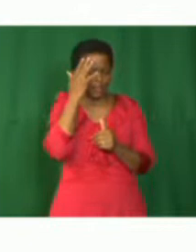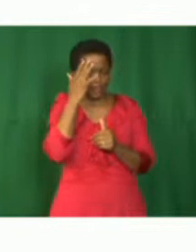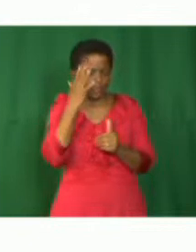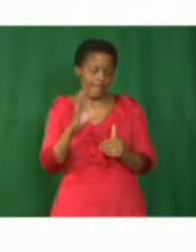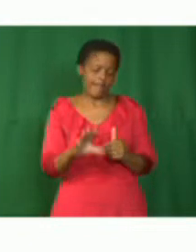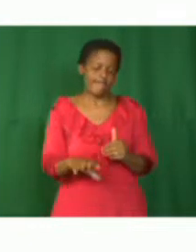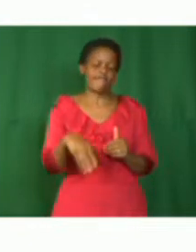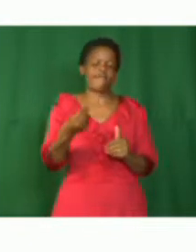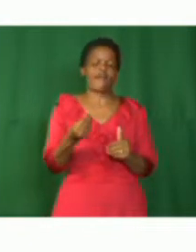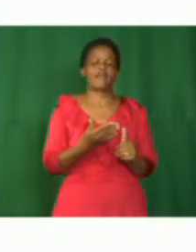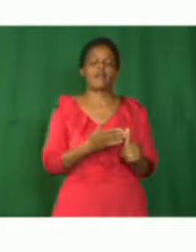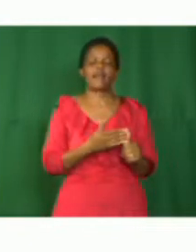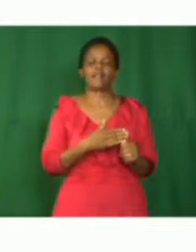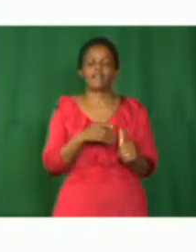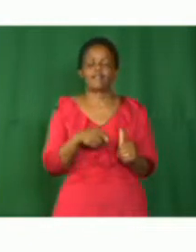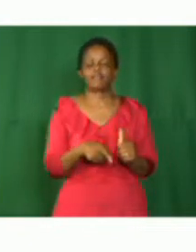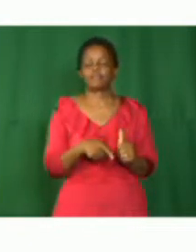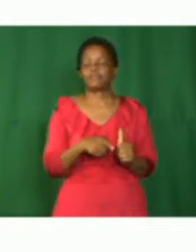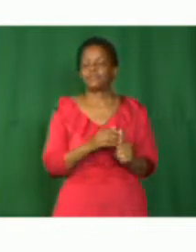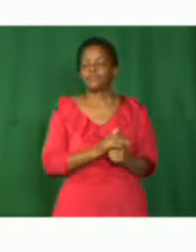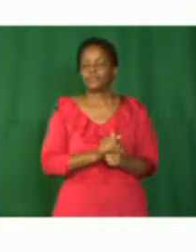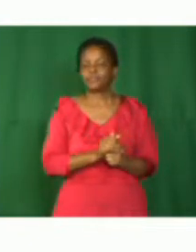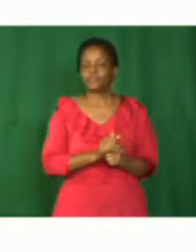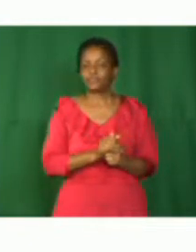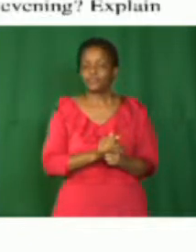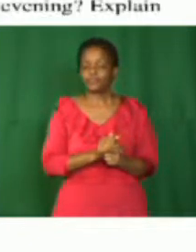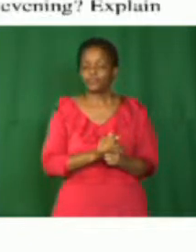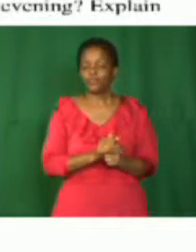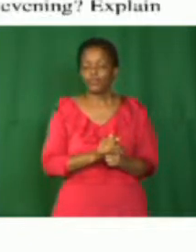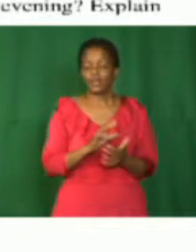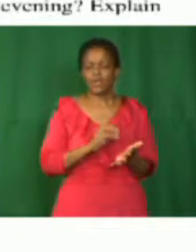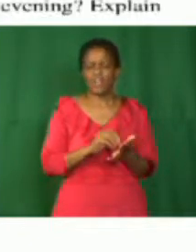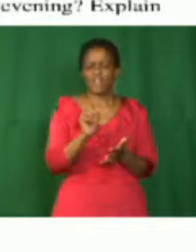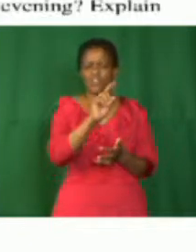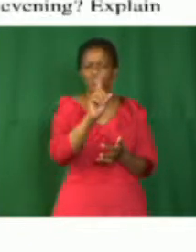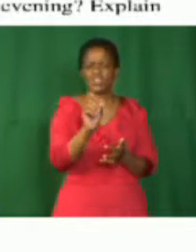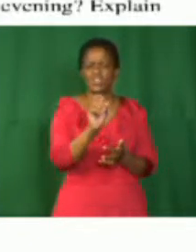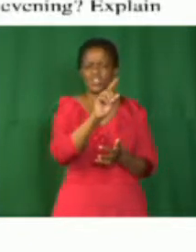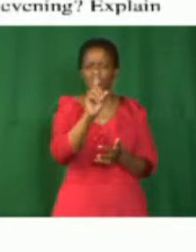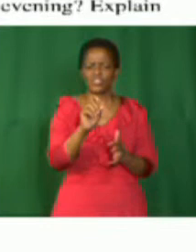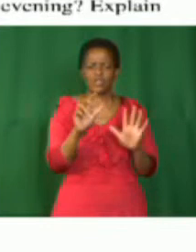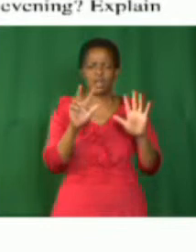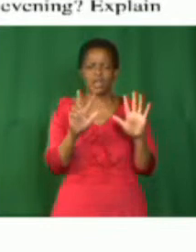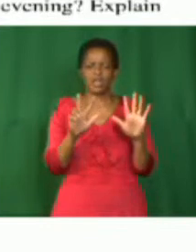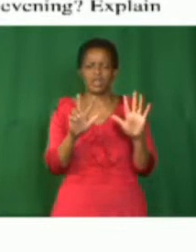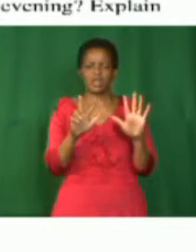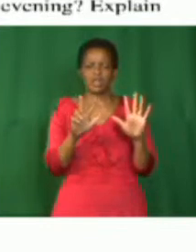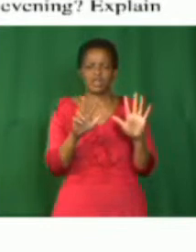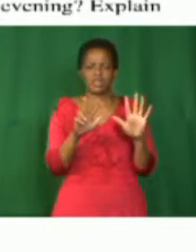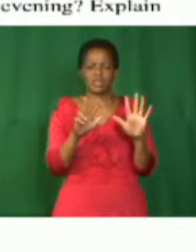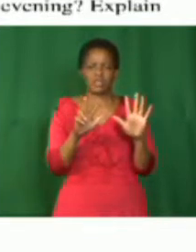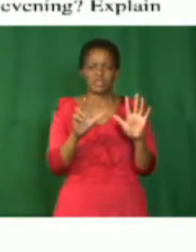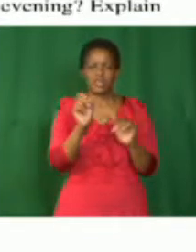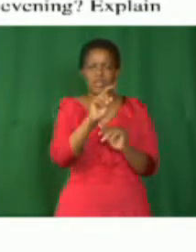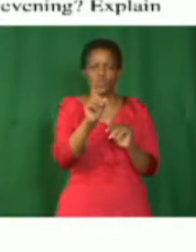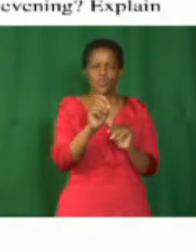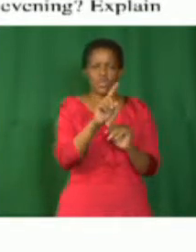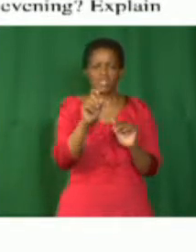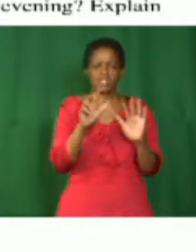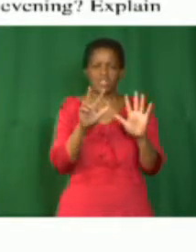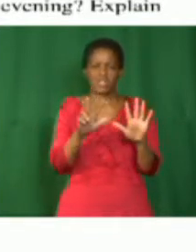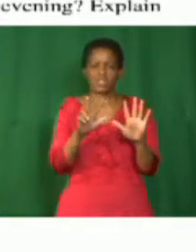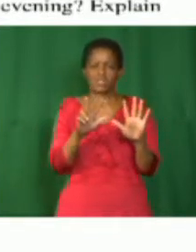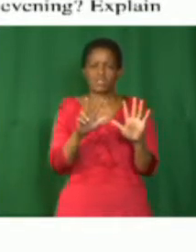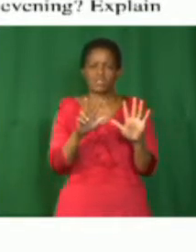now, if you look at question number 8, question number 8